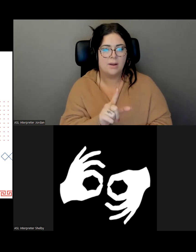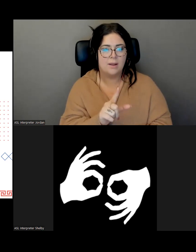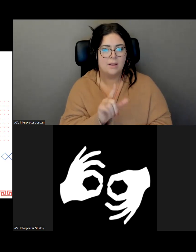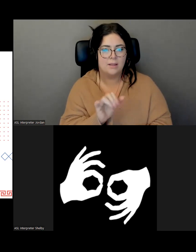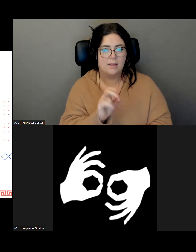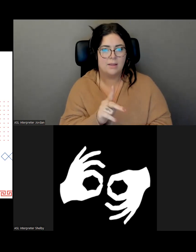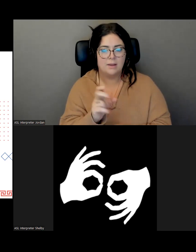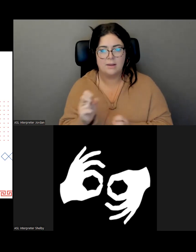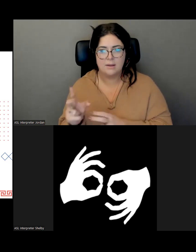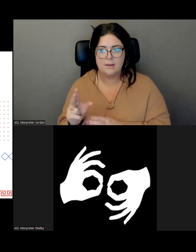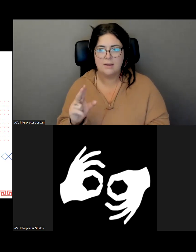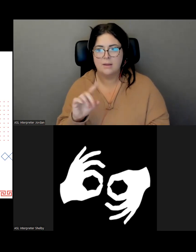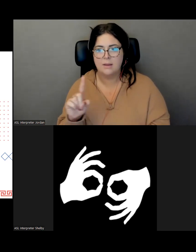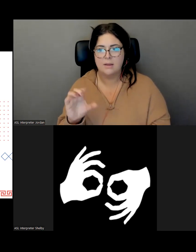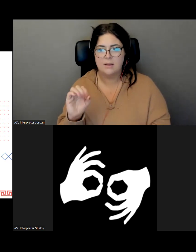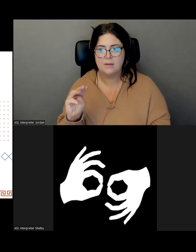Zoom chat.